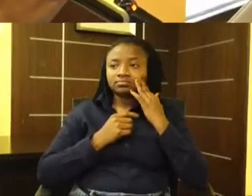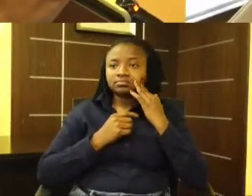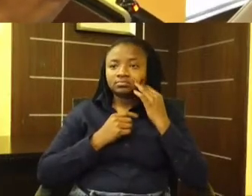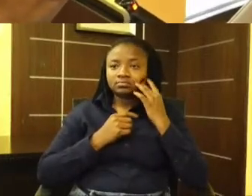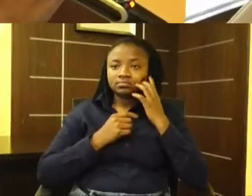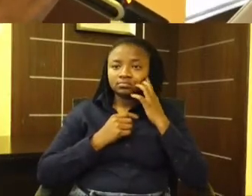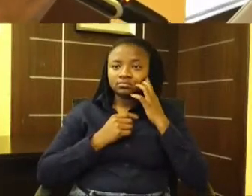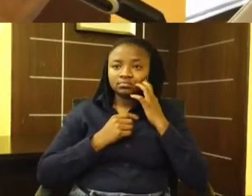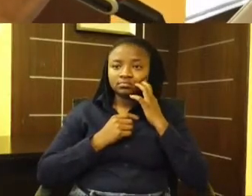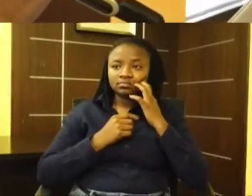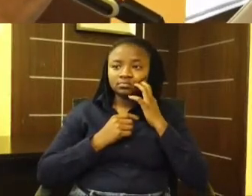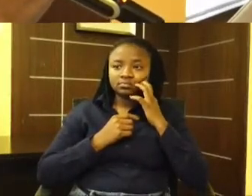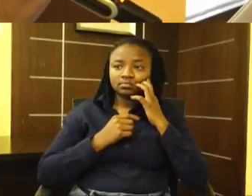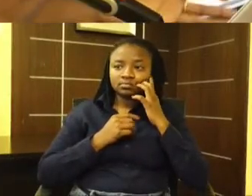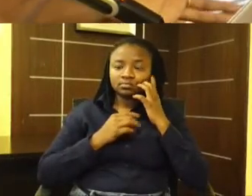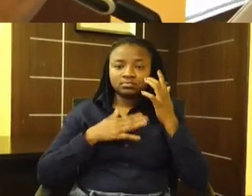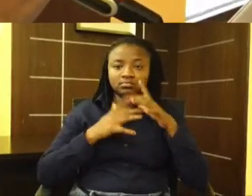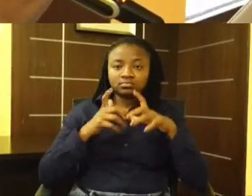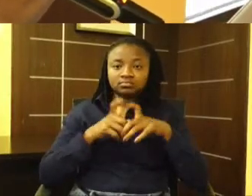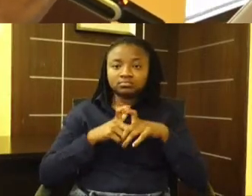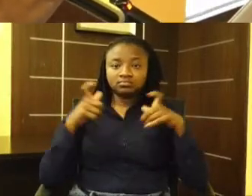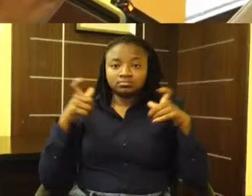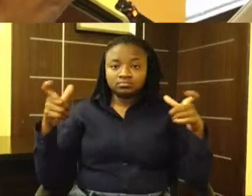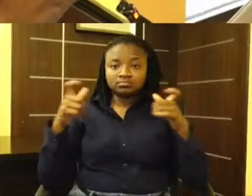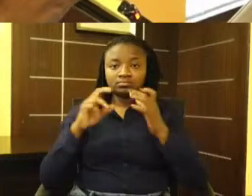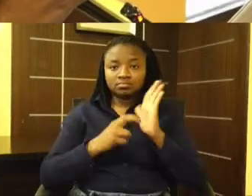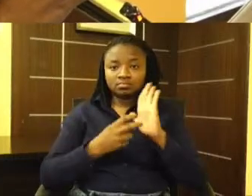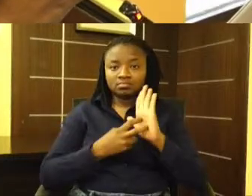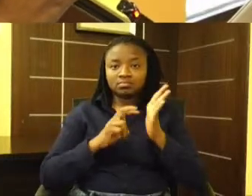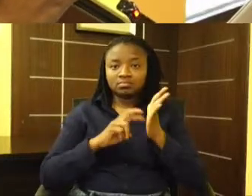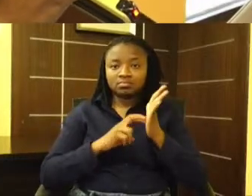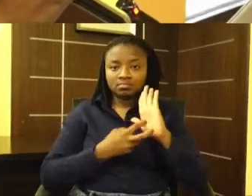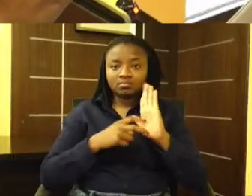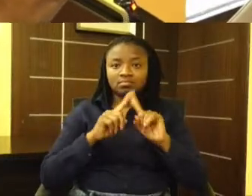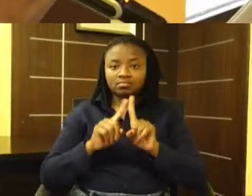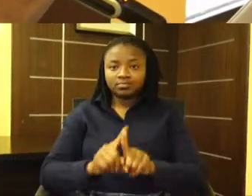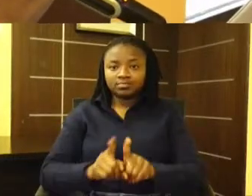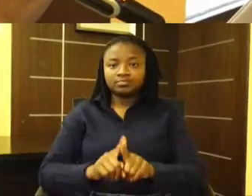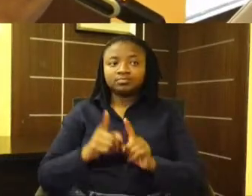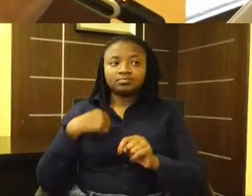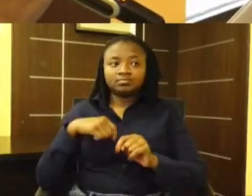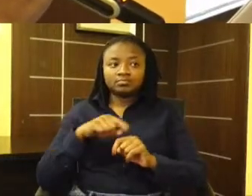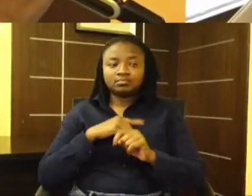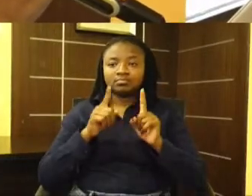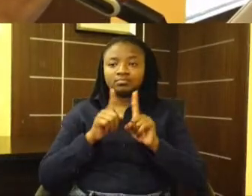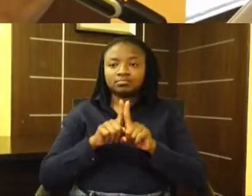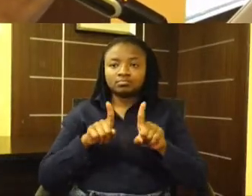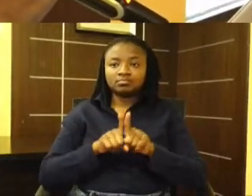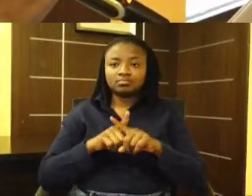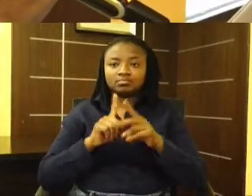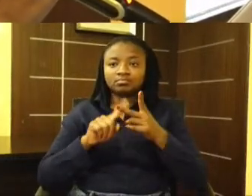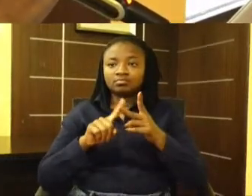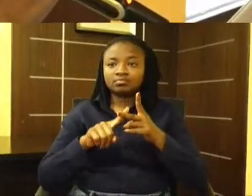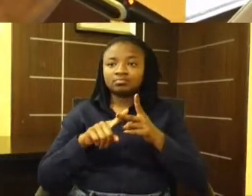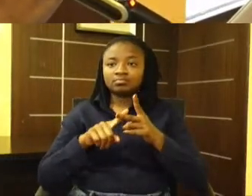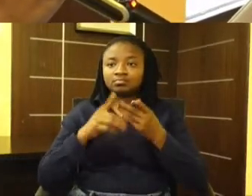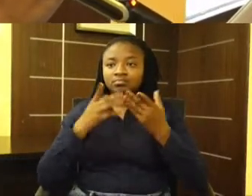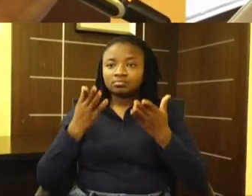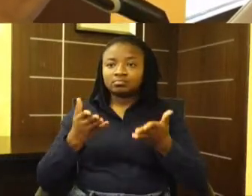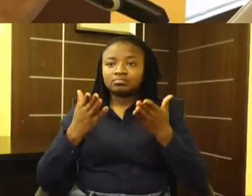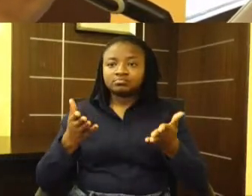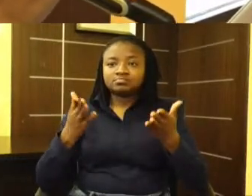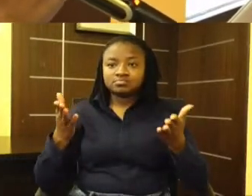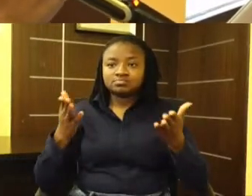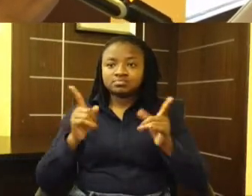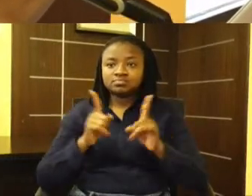projects, so larger projects like the PMAC project, but then again, like it's still available, like even